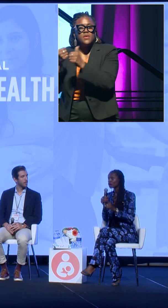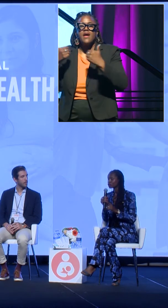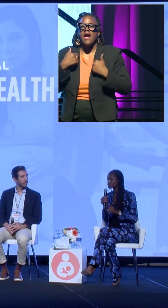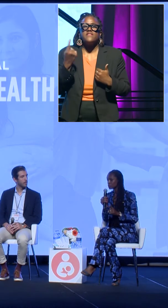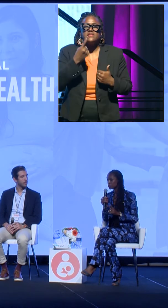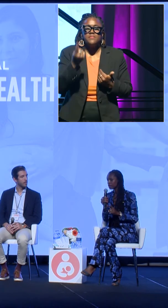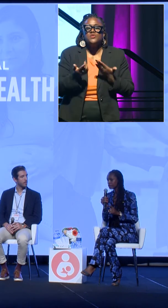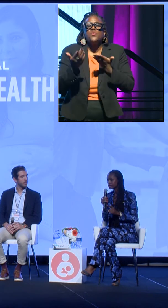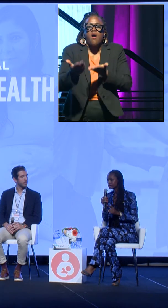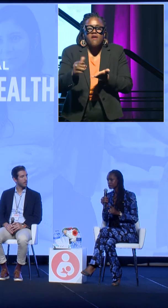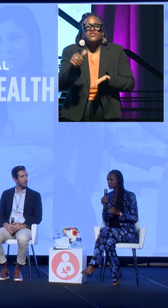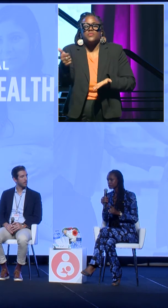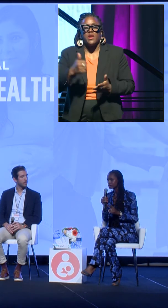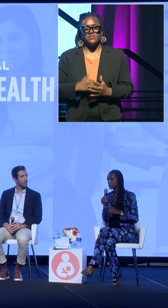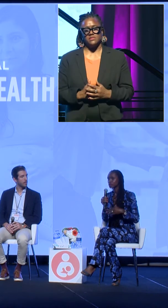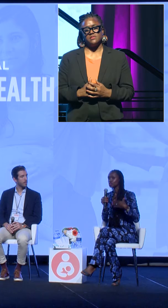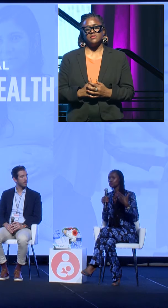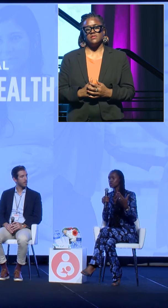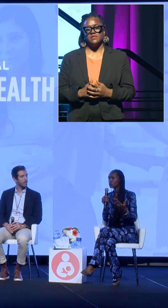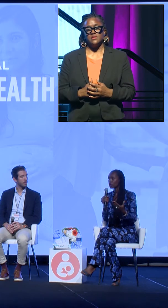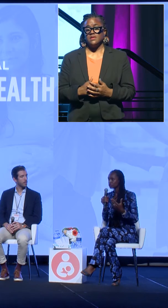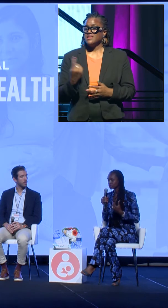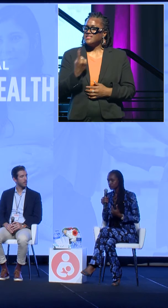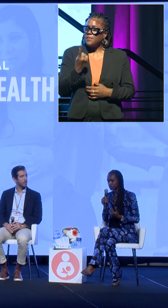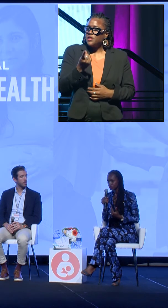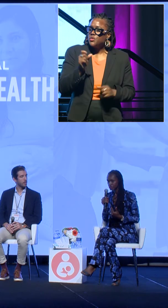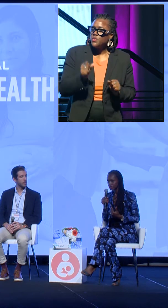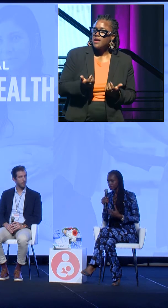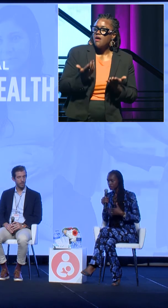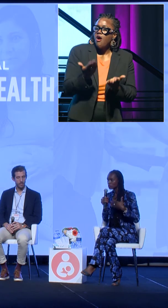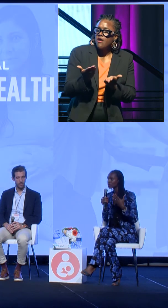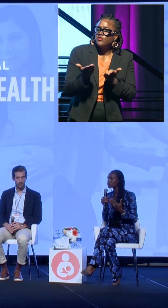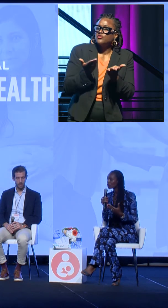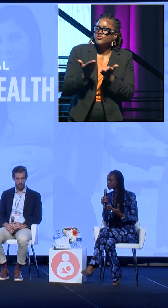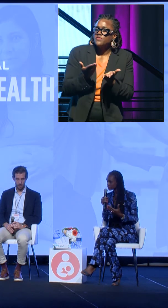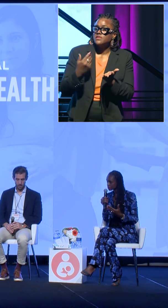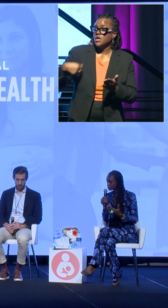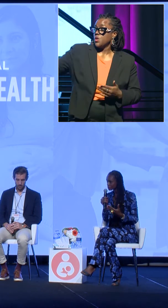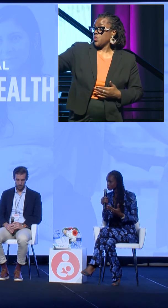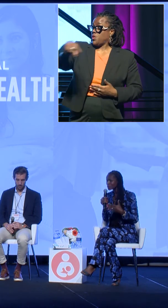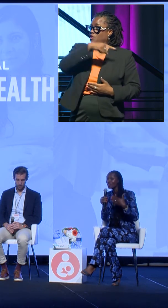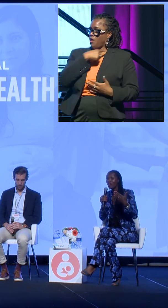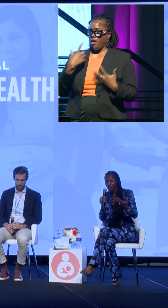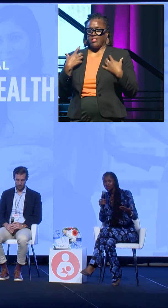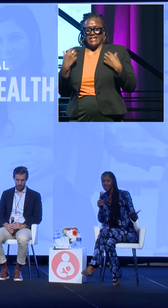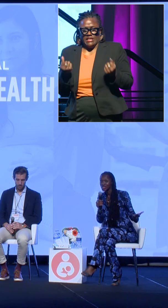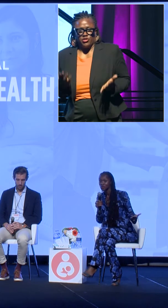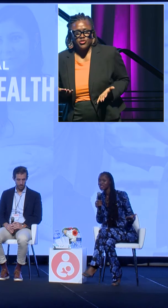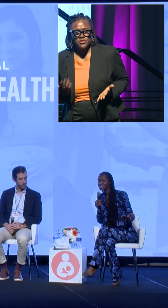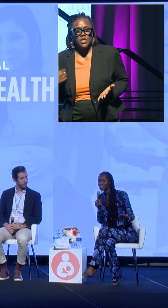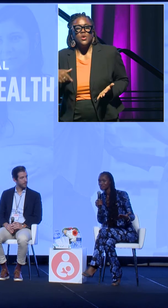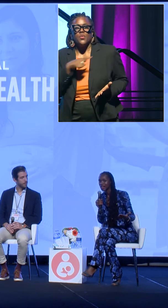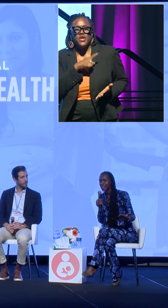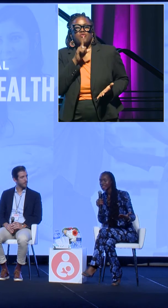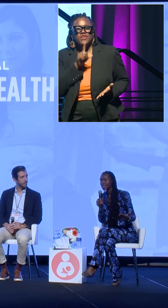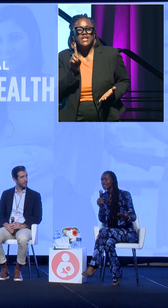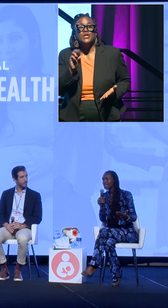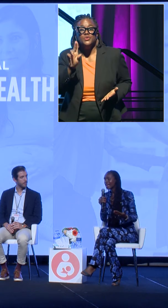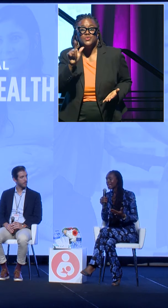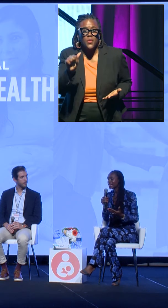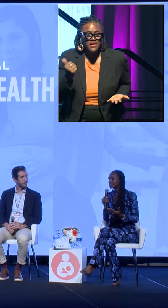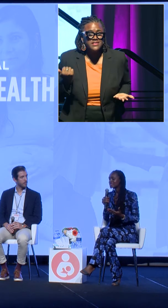that you can offer someone else. Something that you can offer of service, that we are all healers. We are all really doulas,